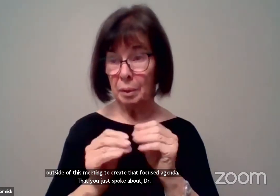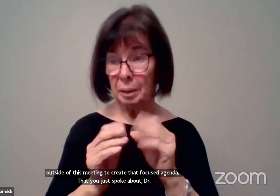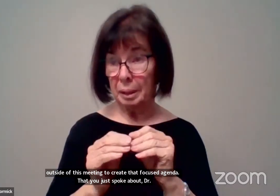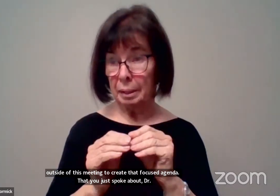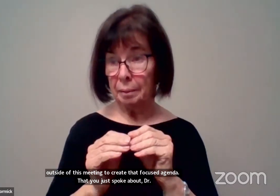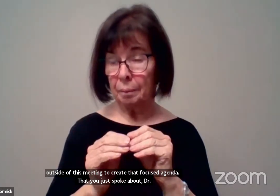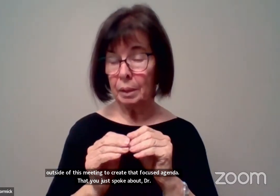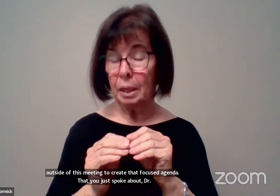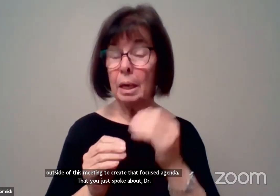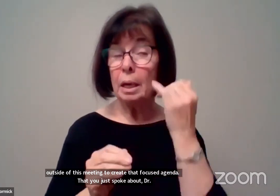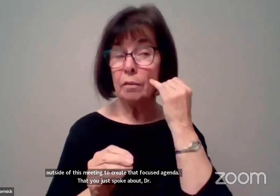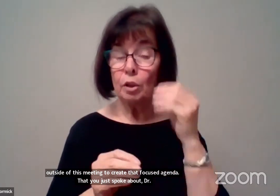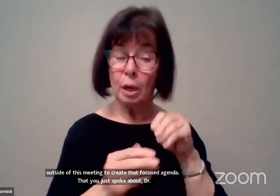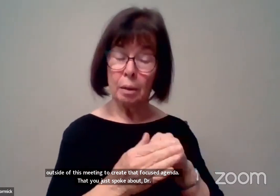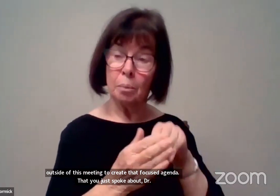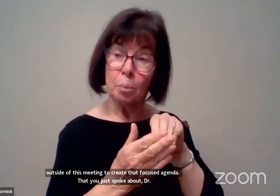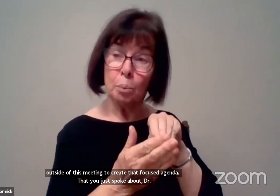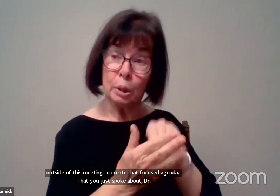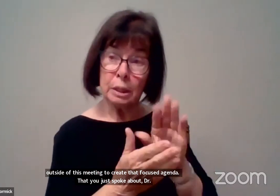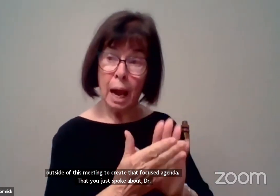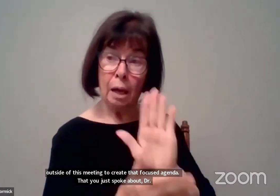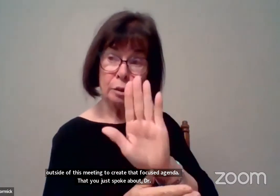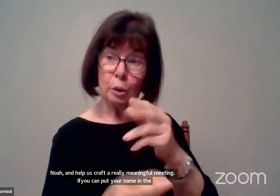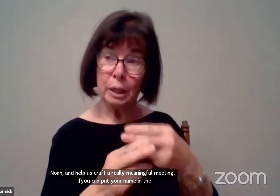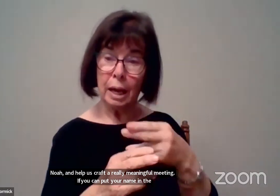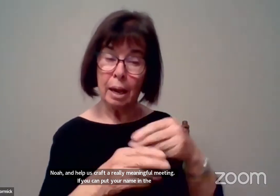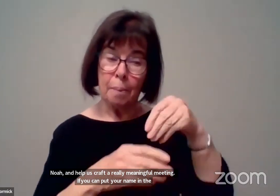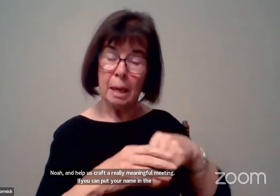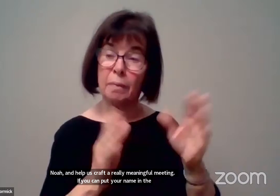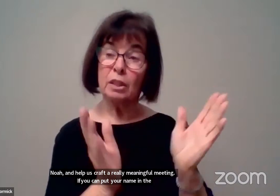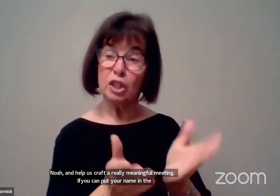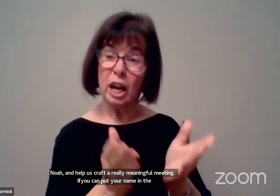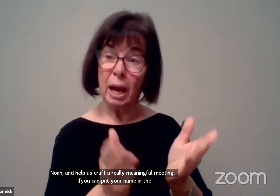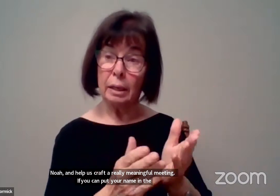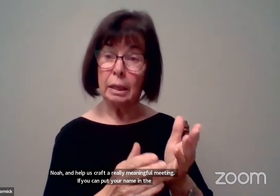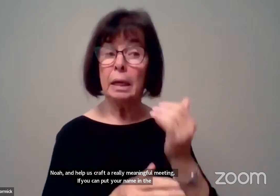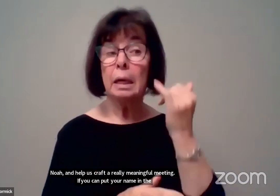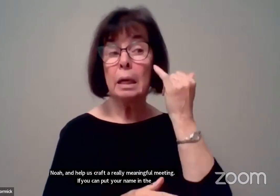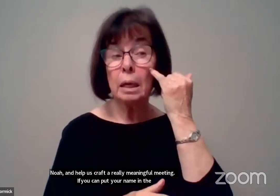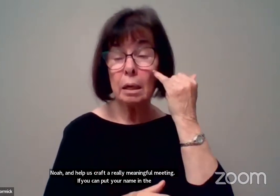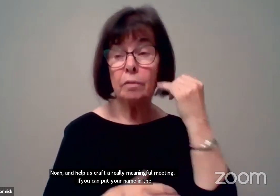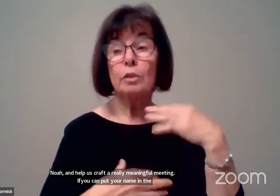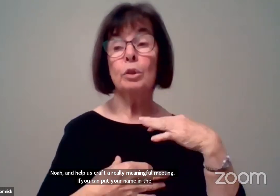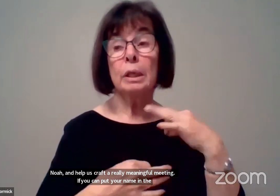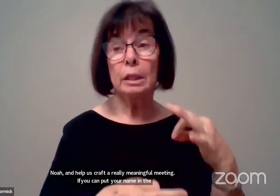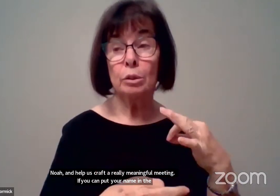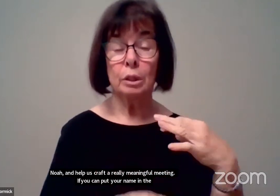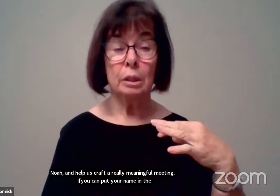chat, if you are interested in volunteering for that,